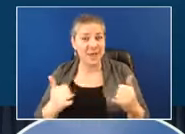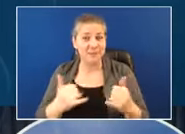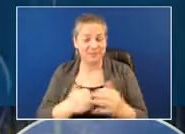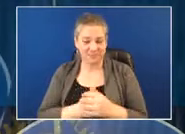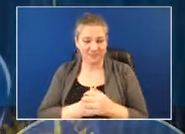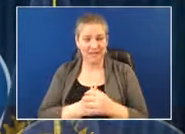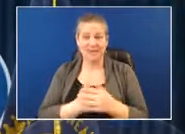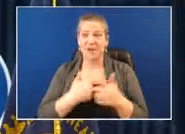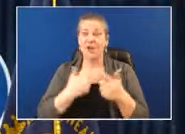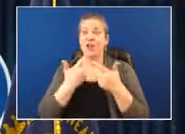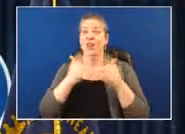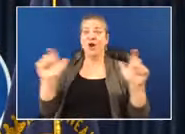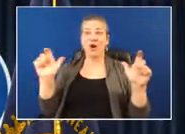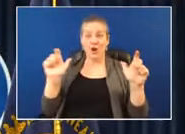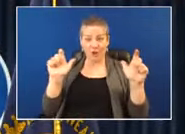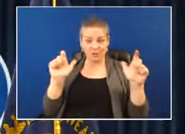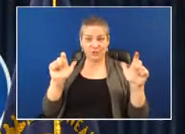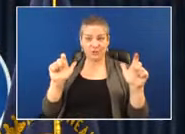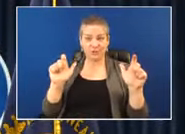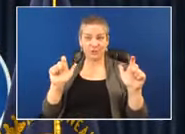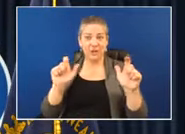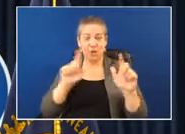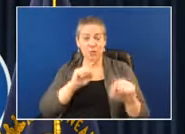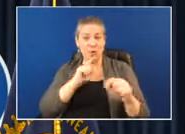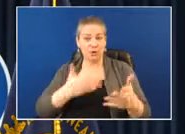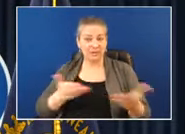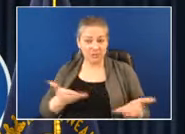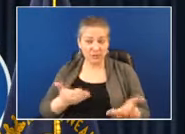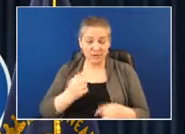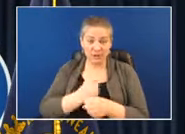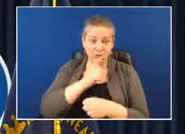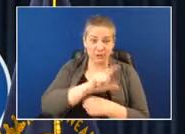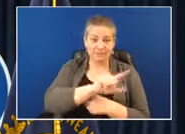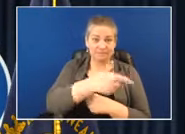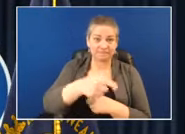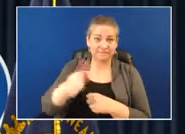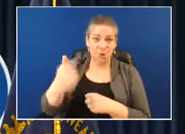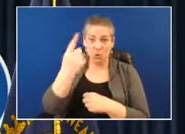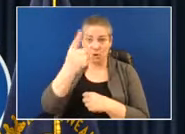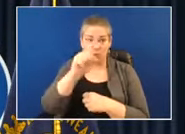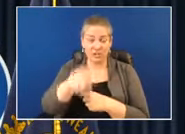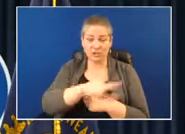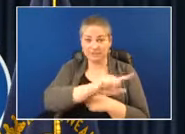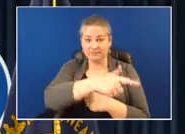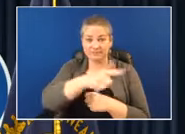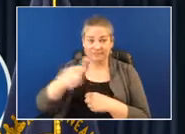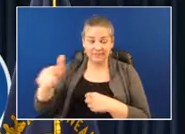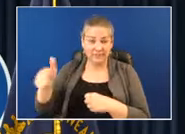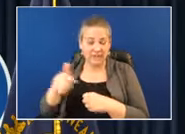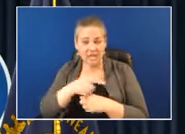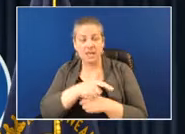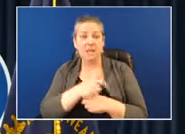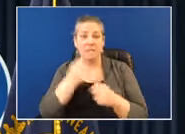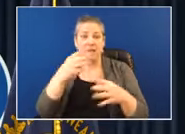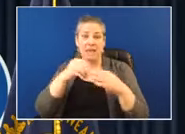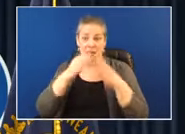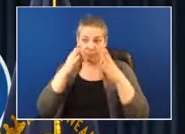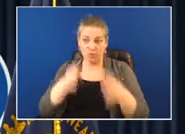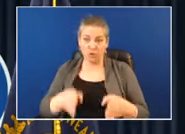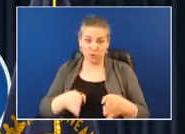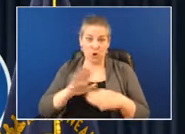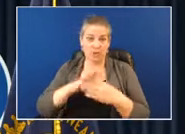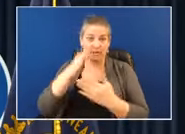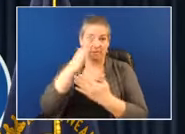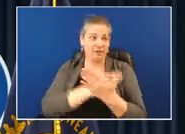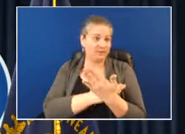press contingent today. We'll try to make sure everybody gets at least one question in. A bunch in person I have on the list. I think there are probably